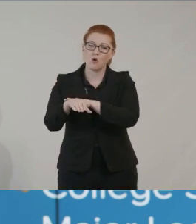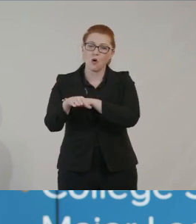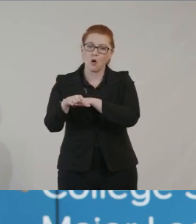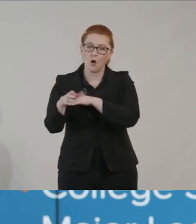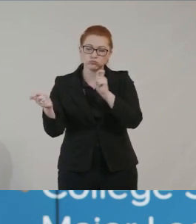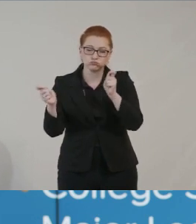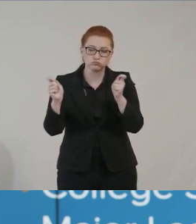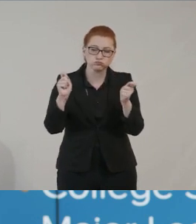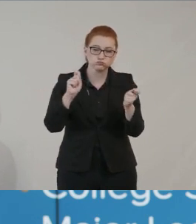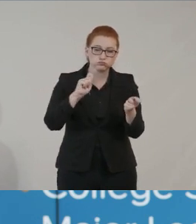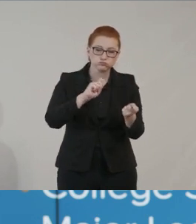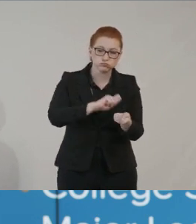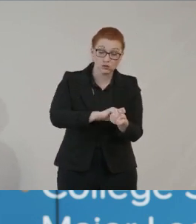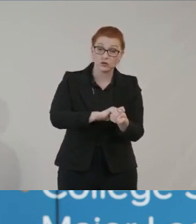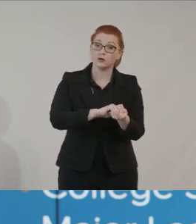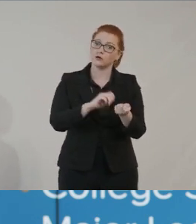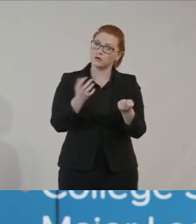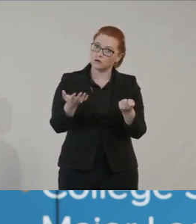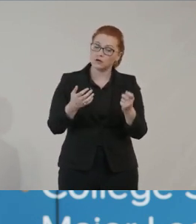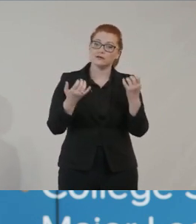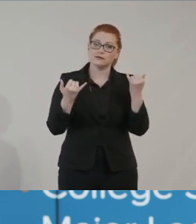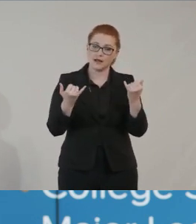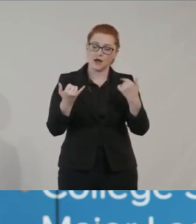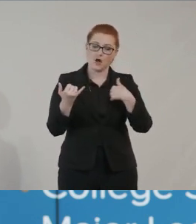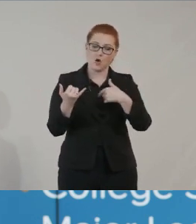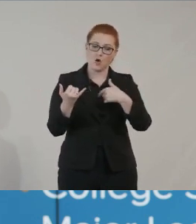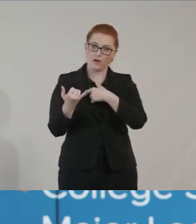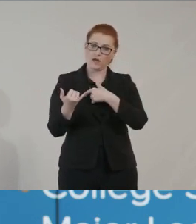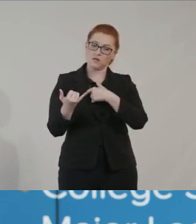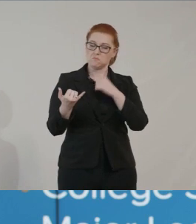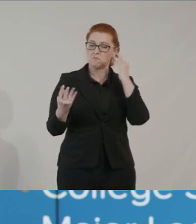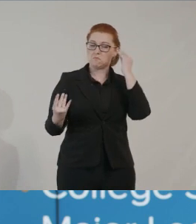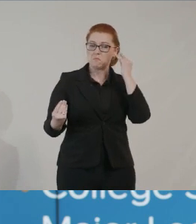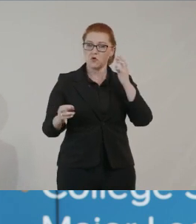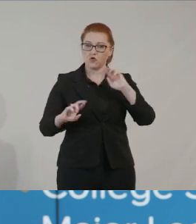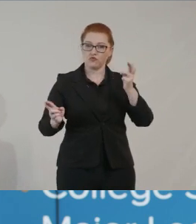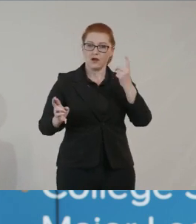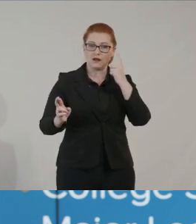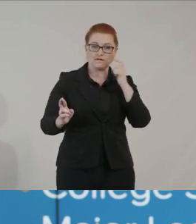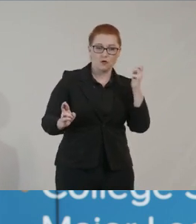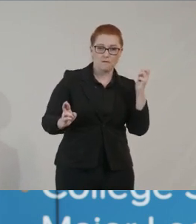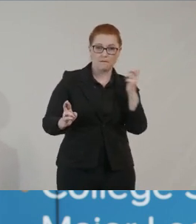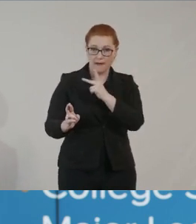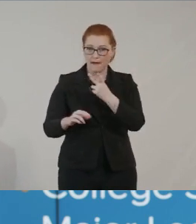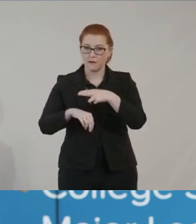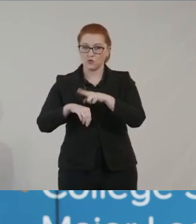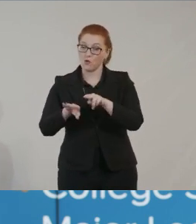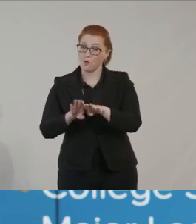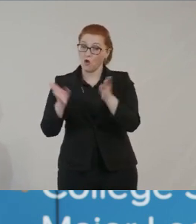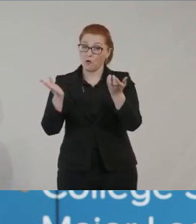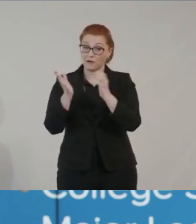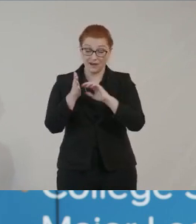we're going to talk about how we increase the energy in our economy.